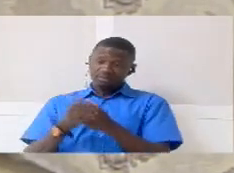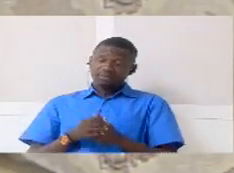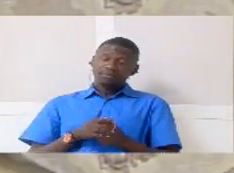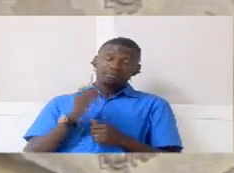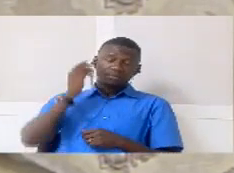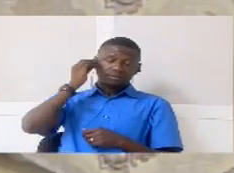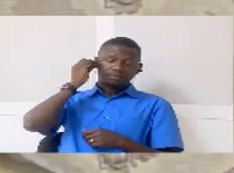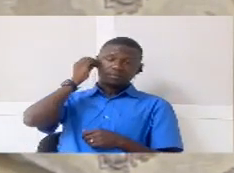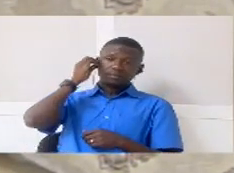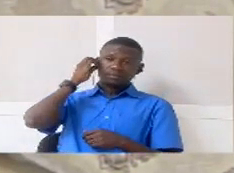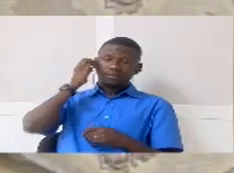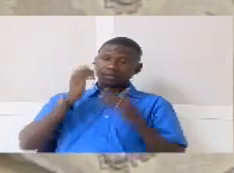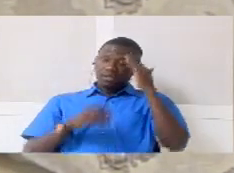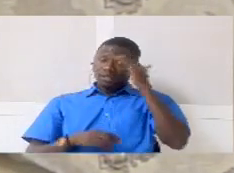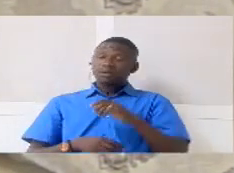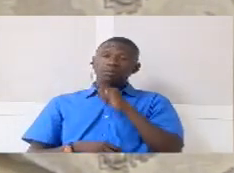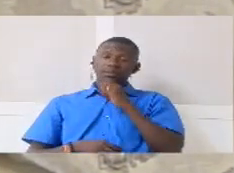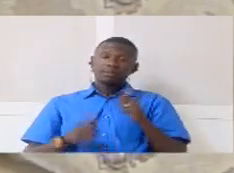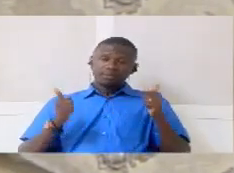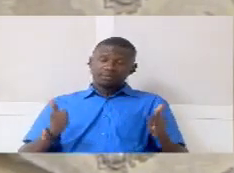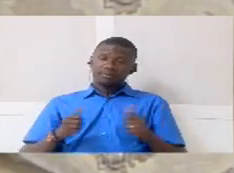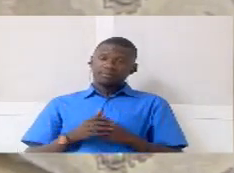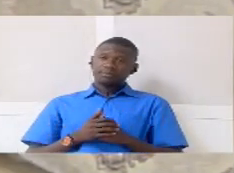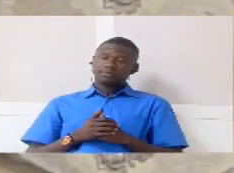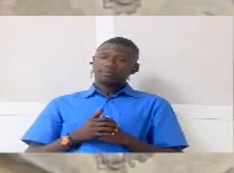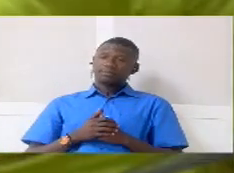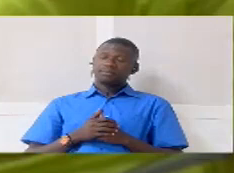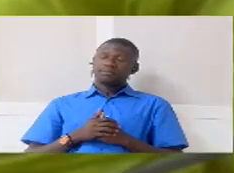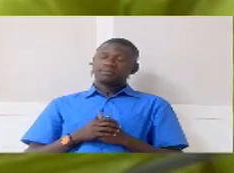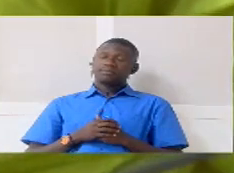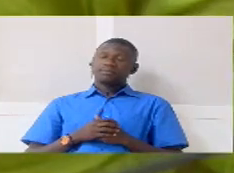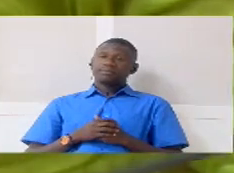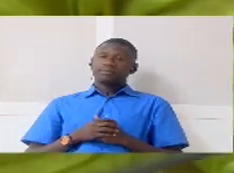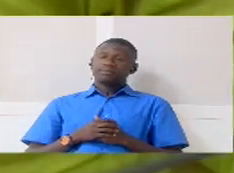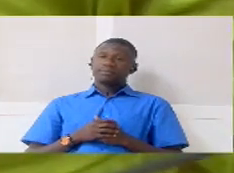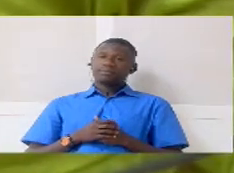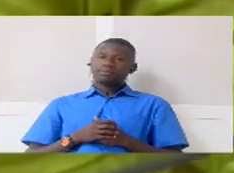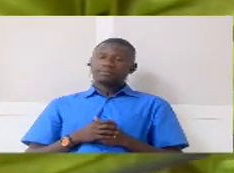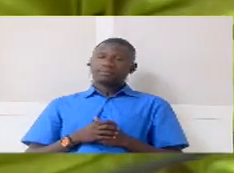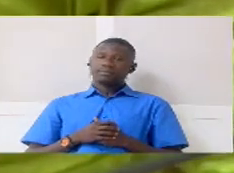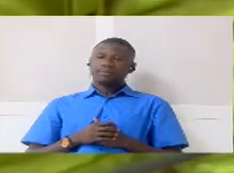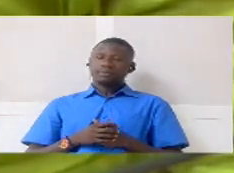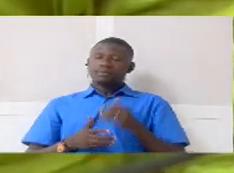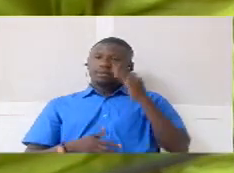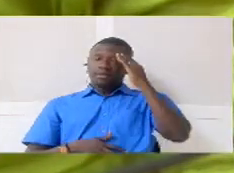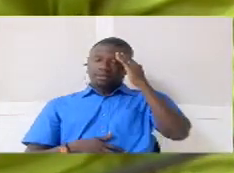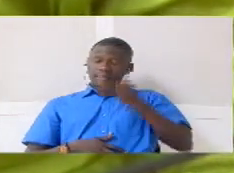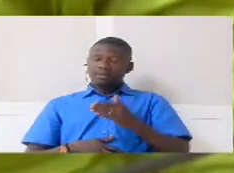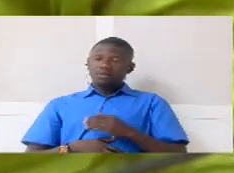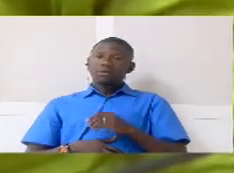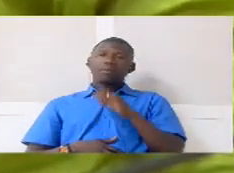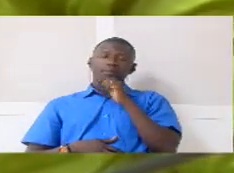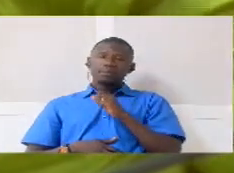Thank you, Mr. Chairman. Commissioner Carr, you number Chairman. Thank you, Mr. Jata, for your